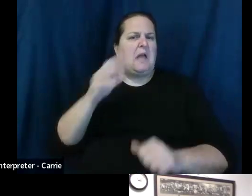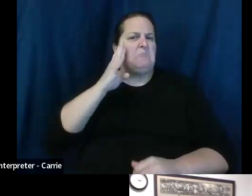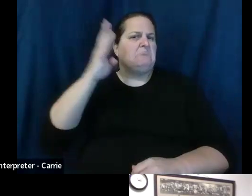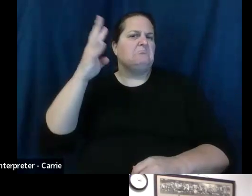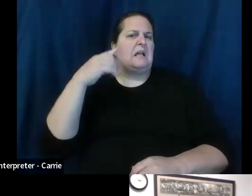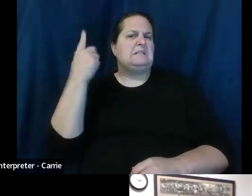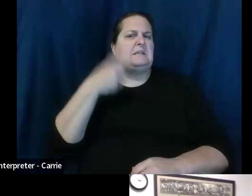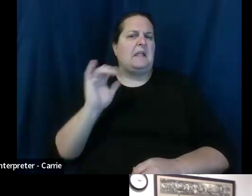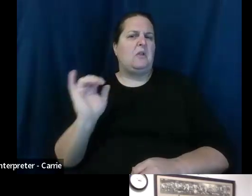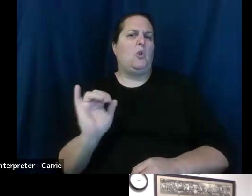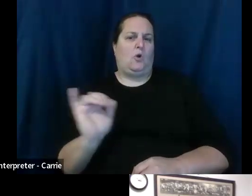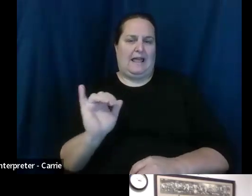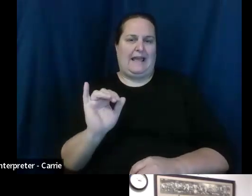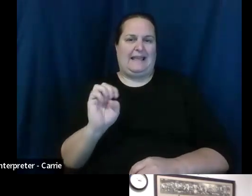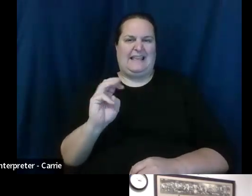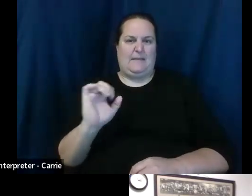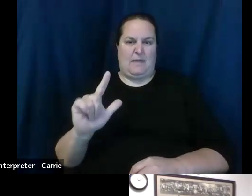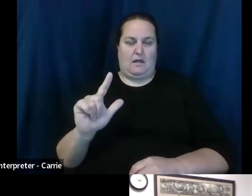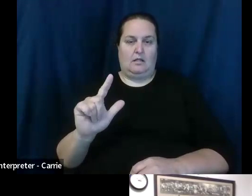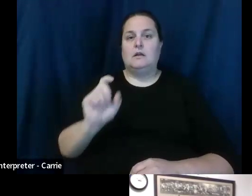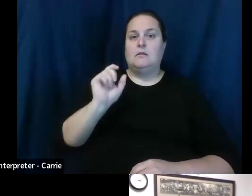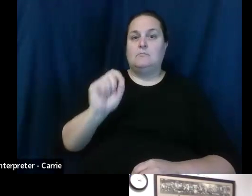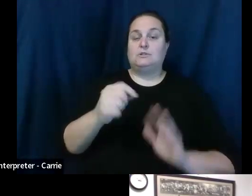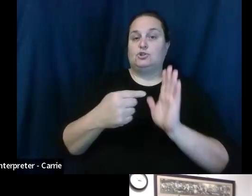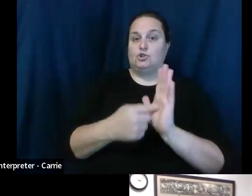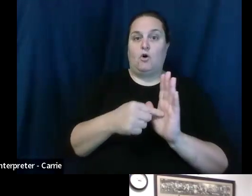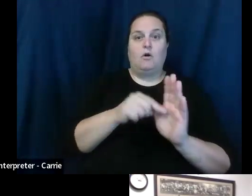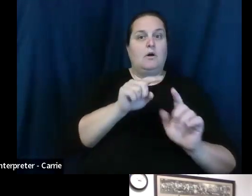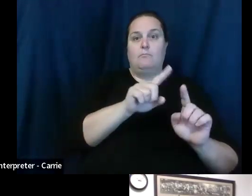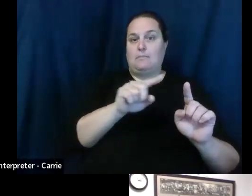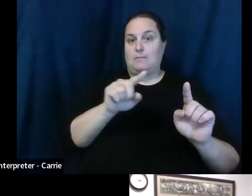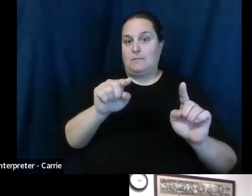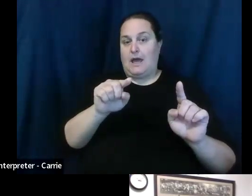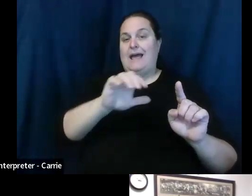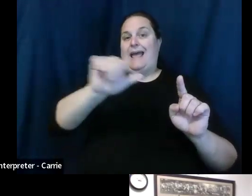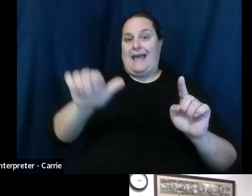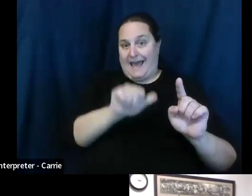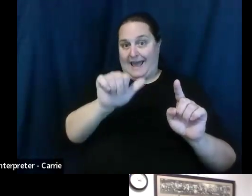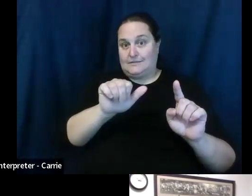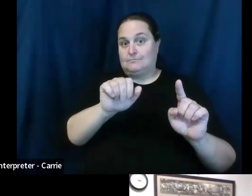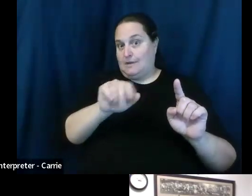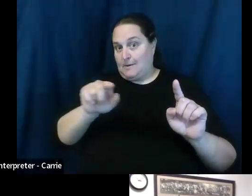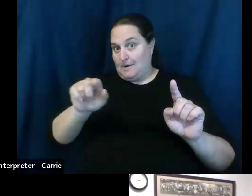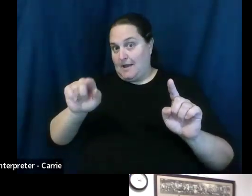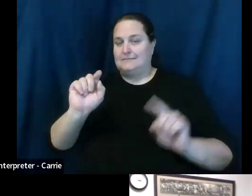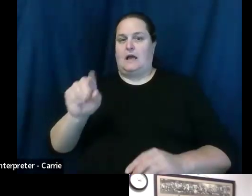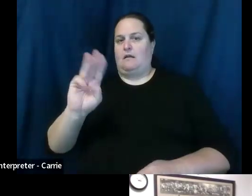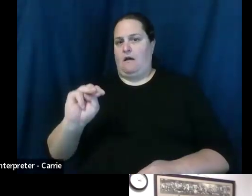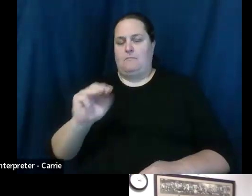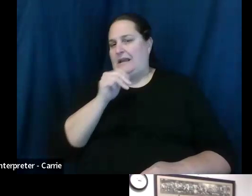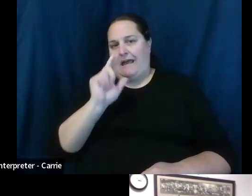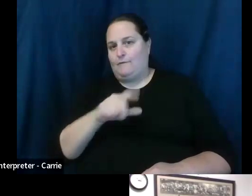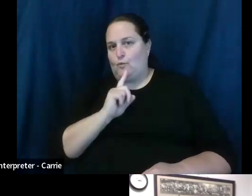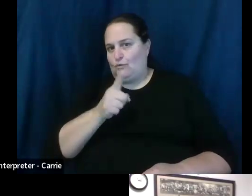So, as long as there's an @ and a .com, .net, .whatever, it's going to be fine. And